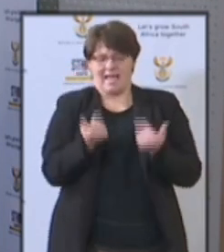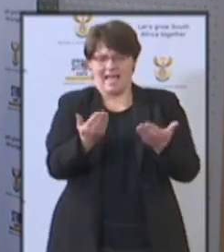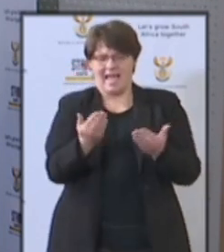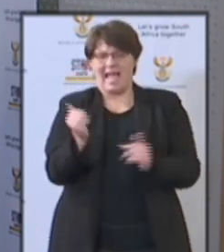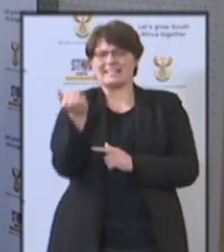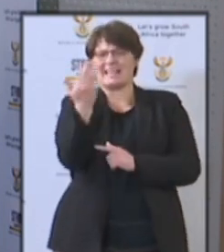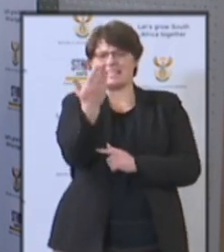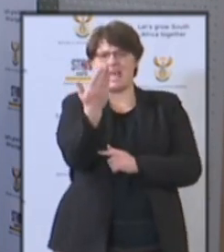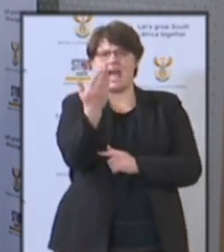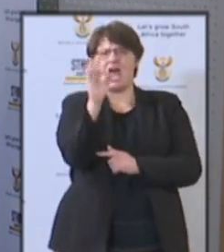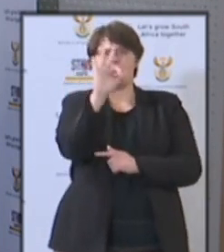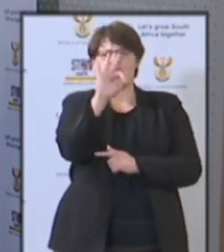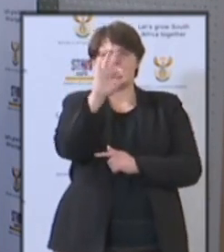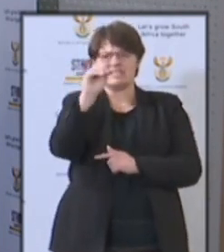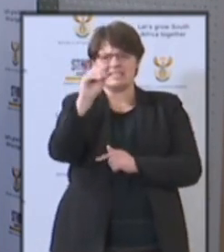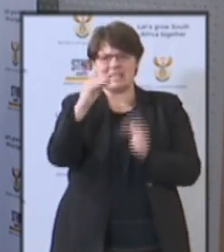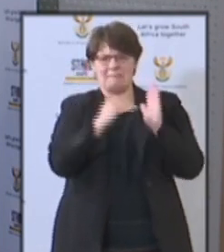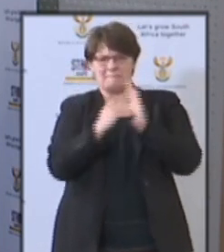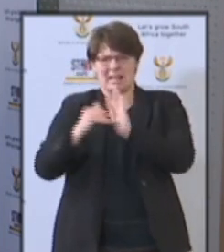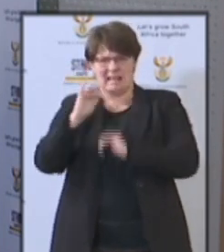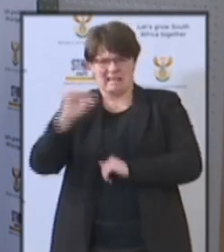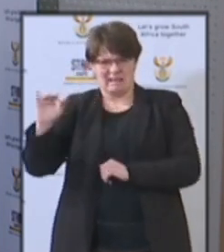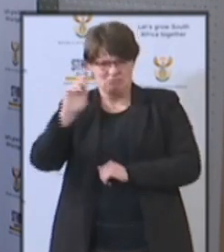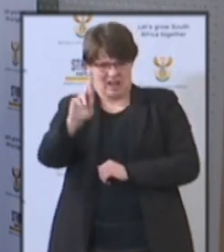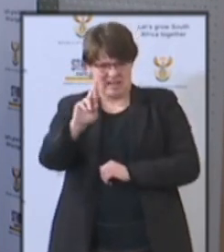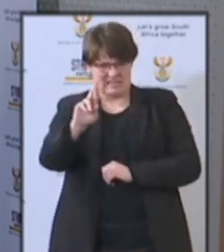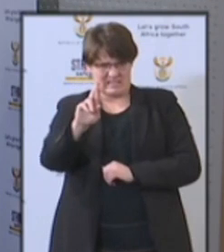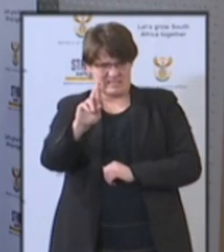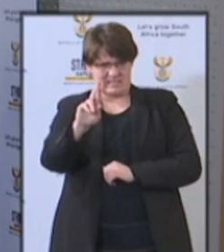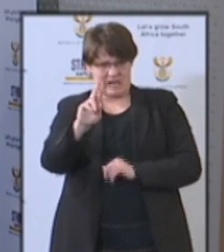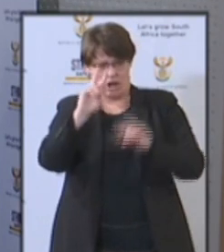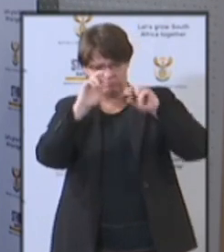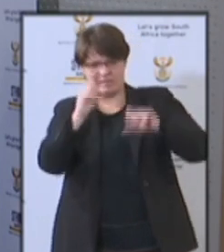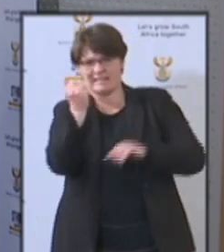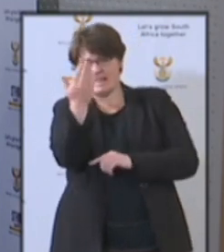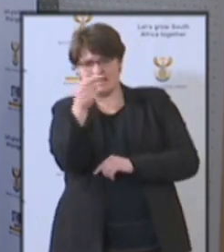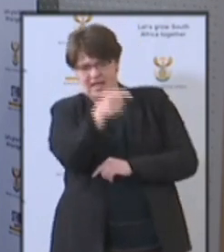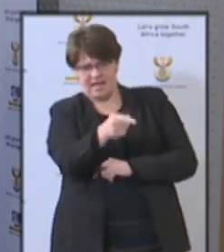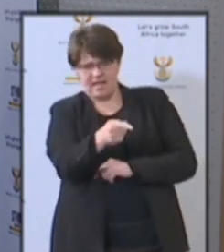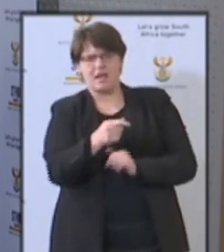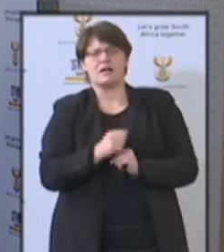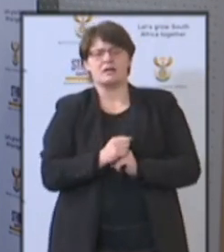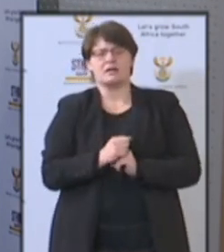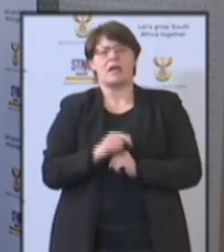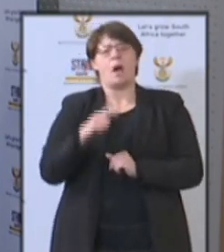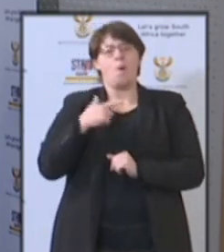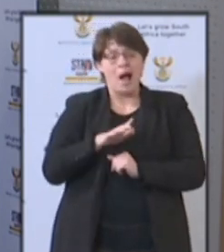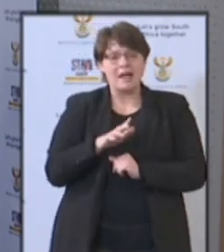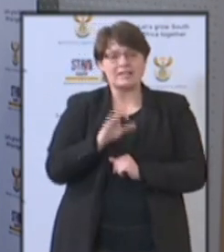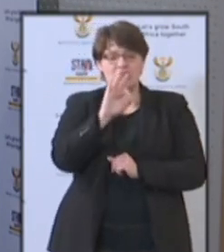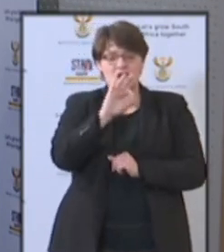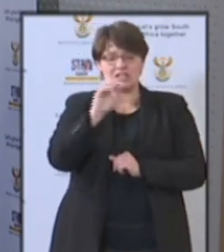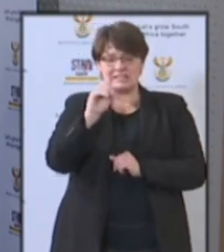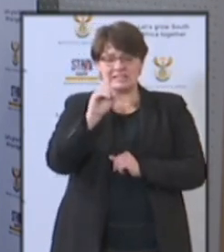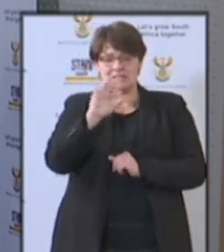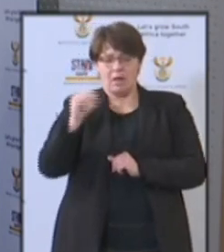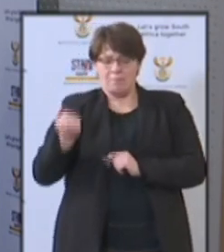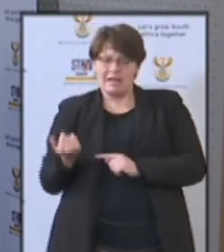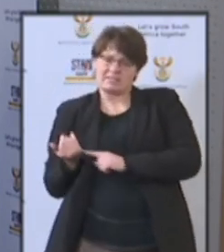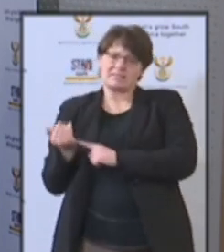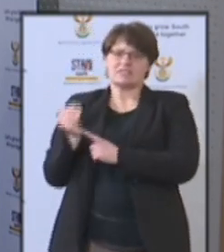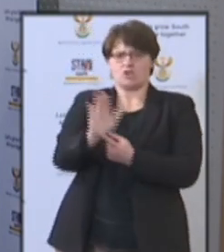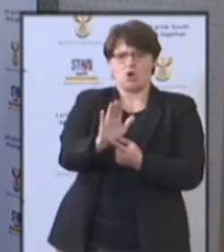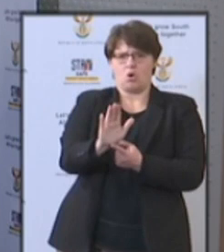tender worth 30 million rand, and the Premier was meant to release that to the public. The